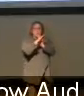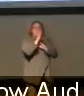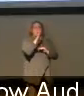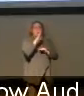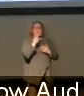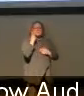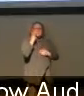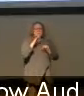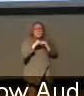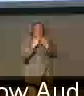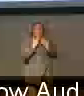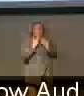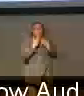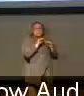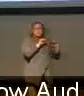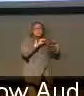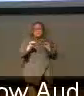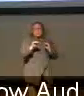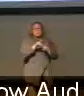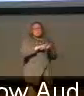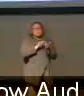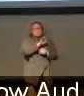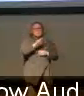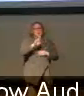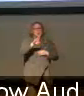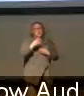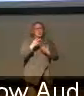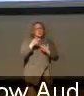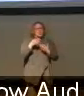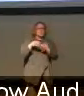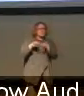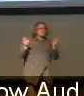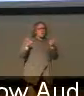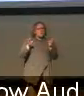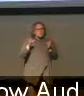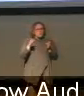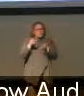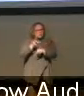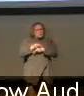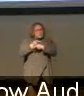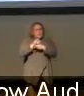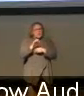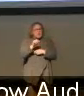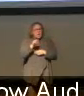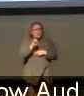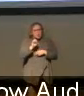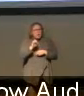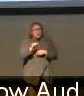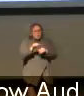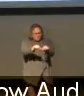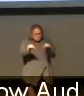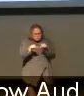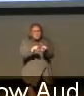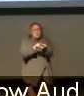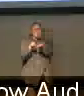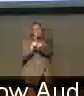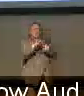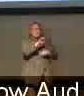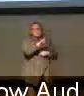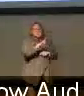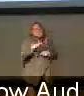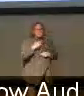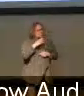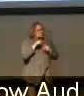into their general care areas as well as into the ICU. So it's something that we work on every day, and we'll continue to throughout